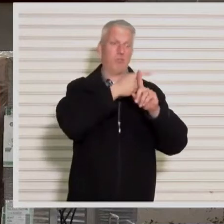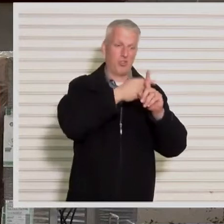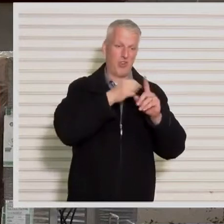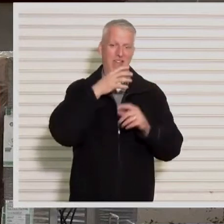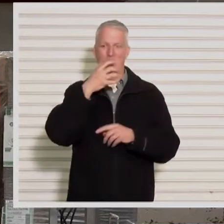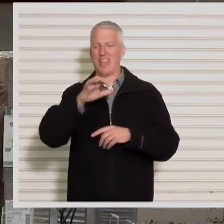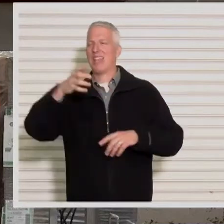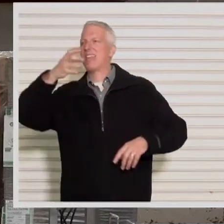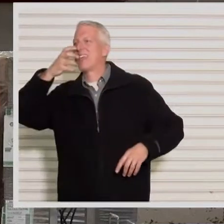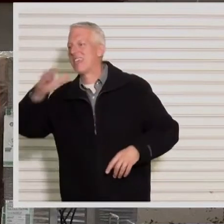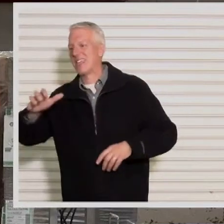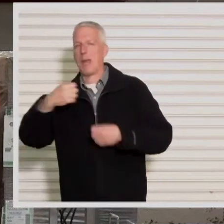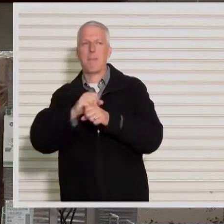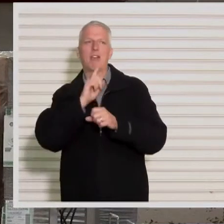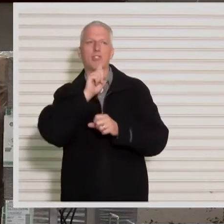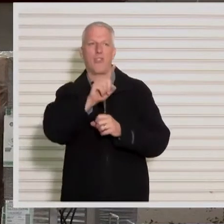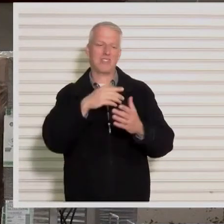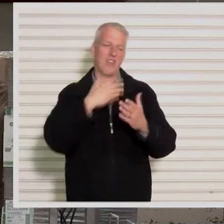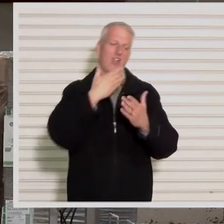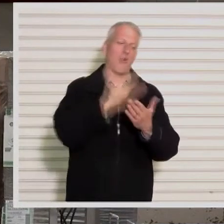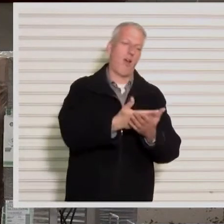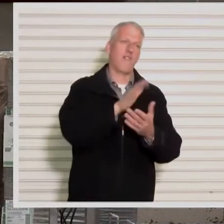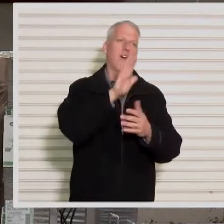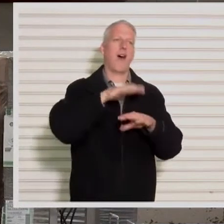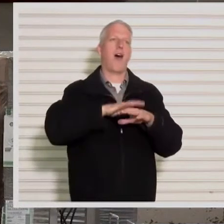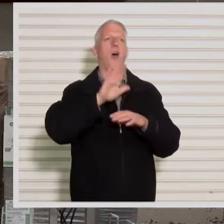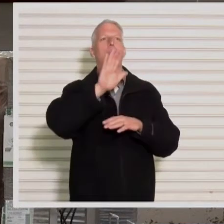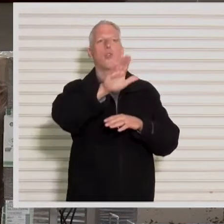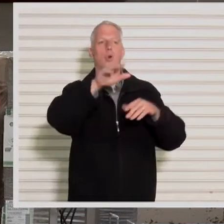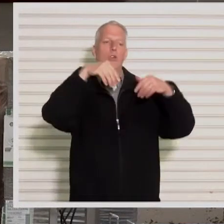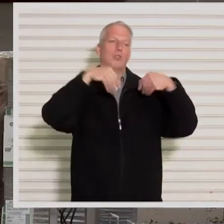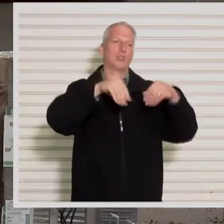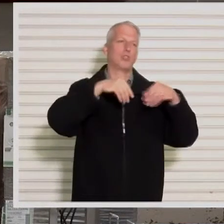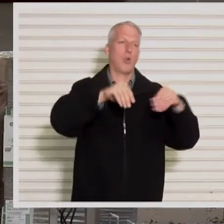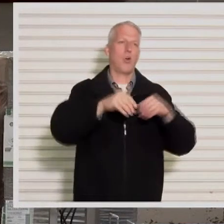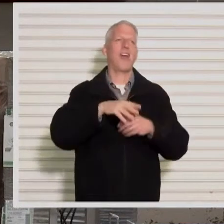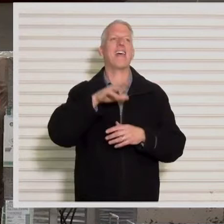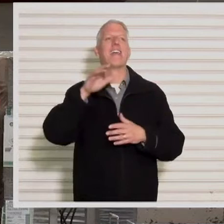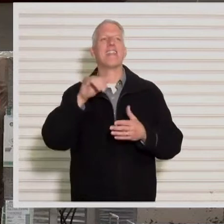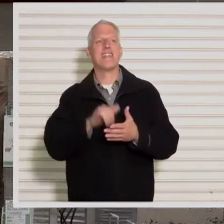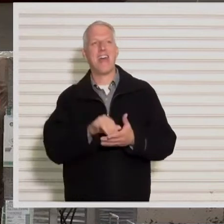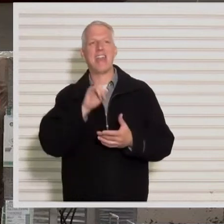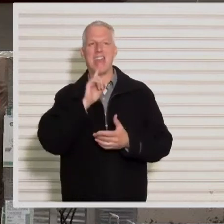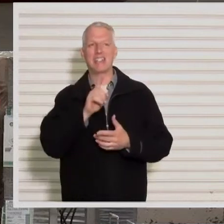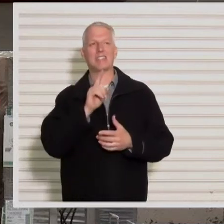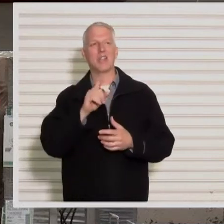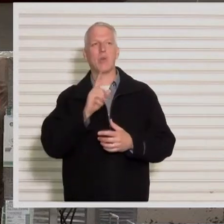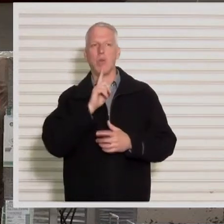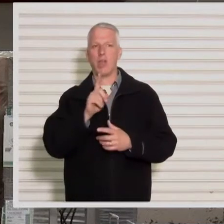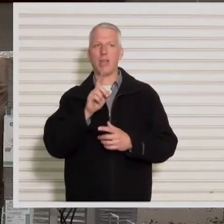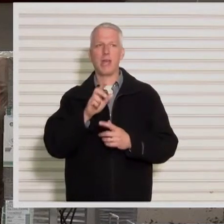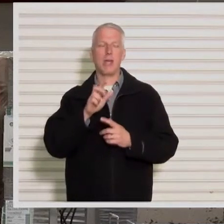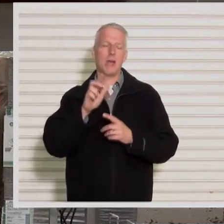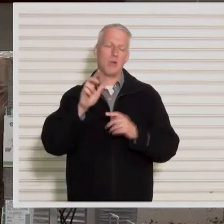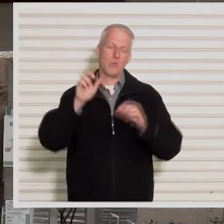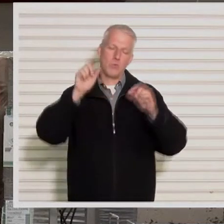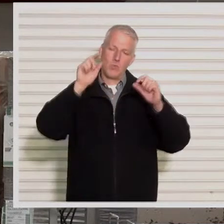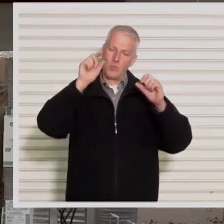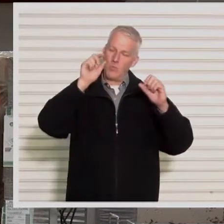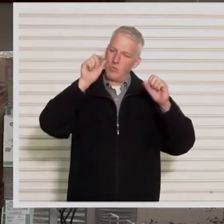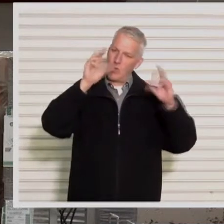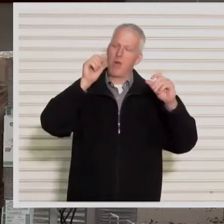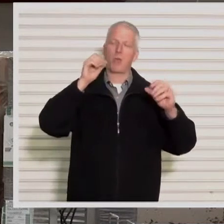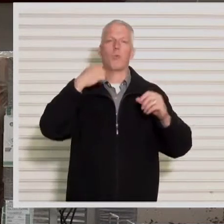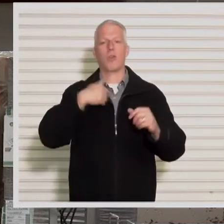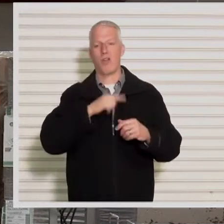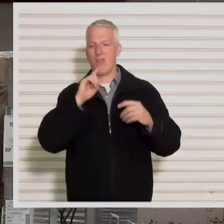sure these arrive on your grocery store. And that's a remarkable thing. And we're here to celebrate